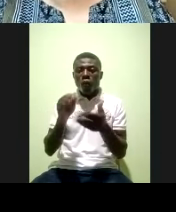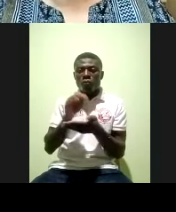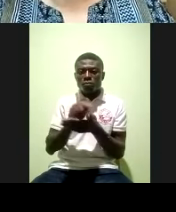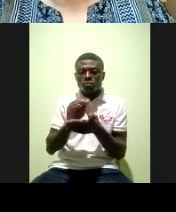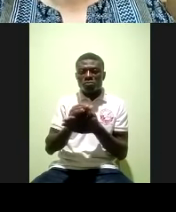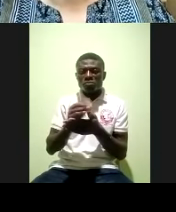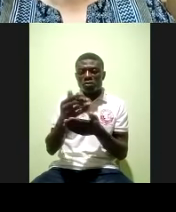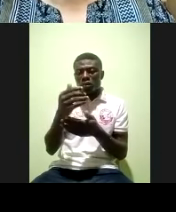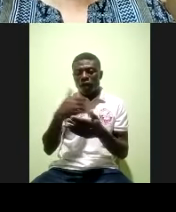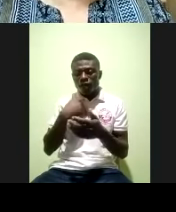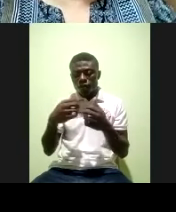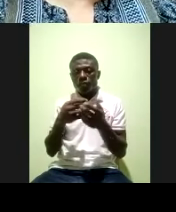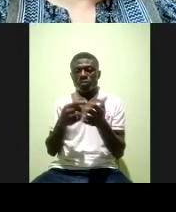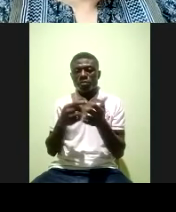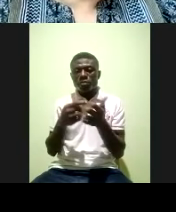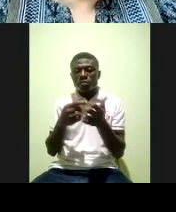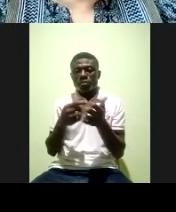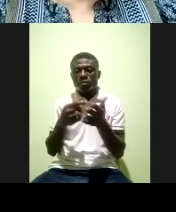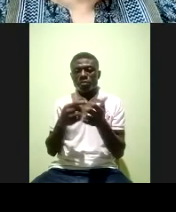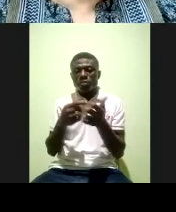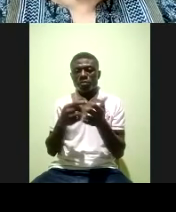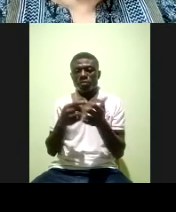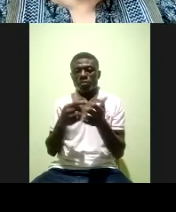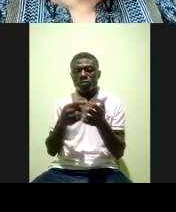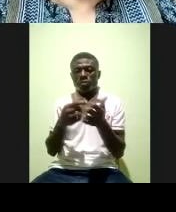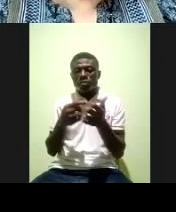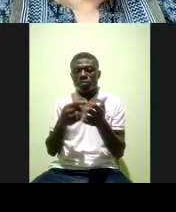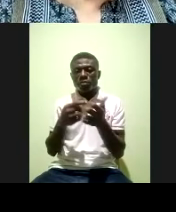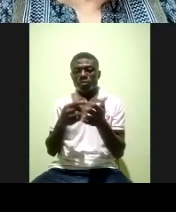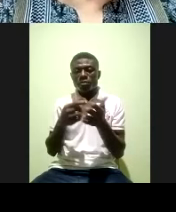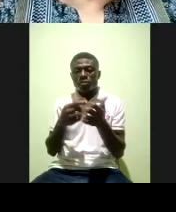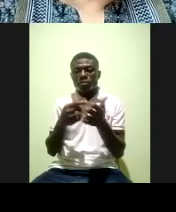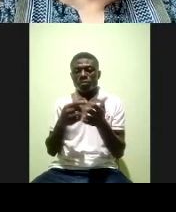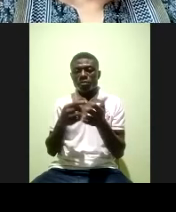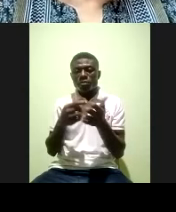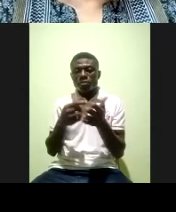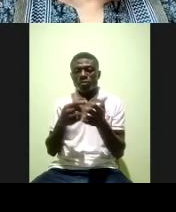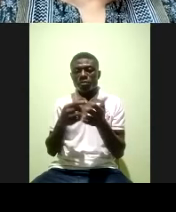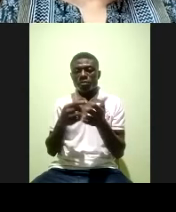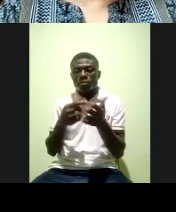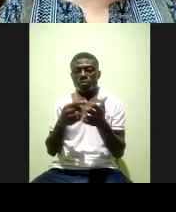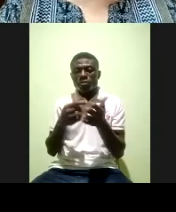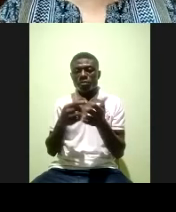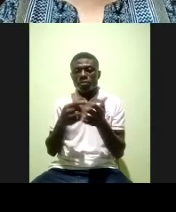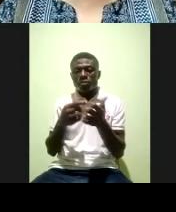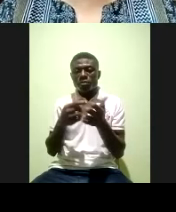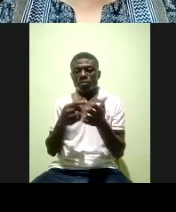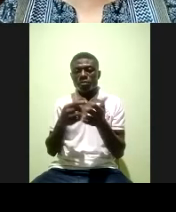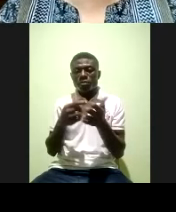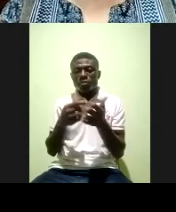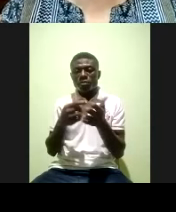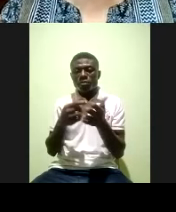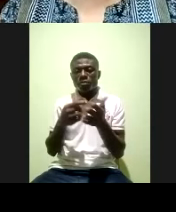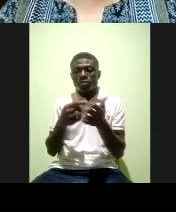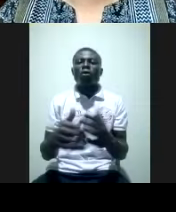there. So because this number comes before 56, they will write 27 on the top